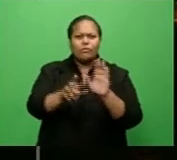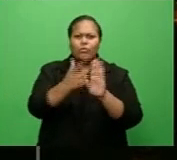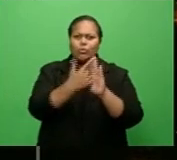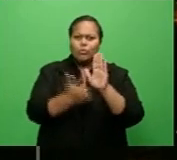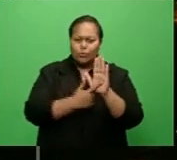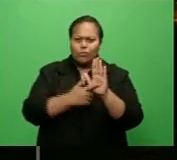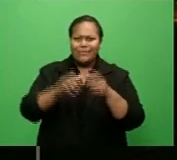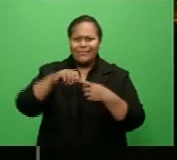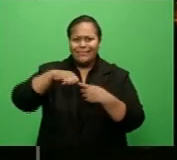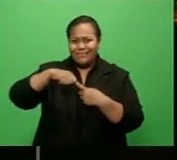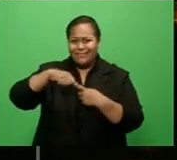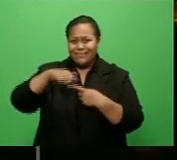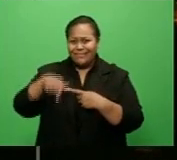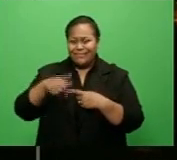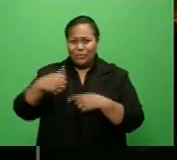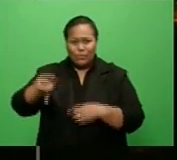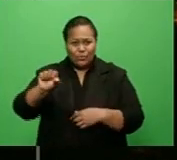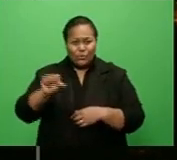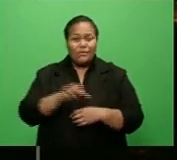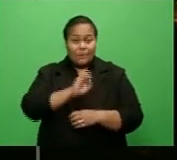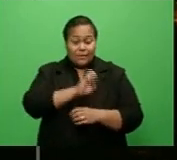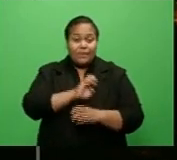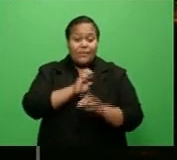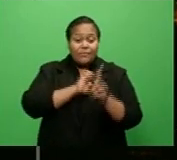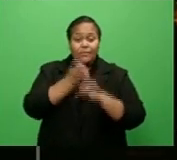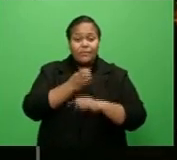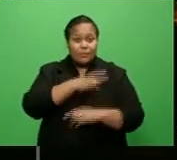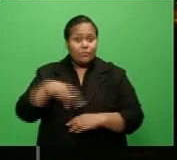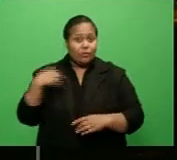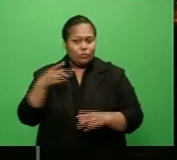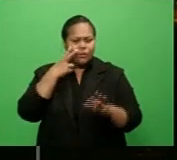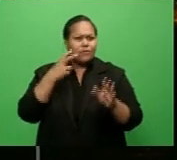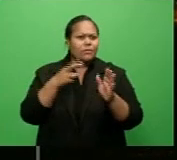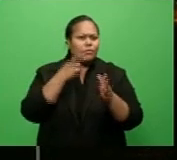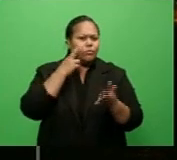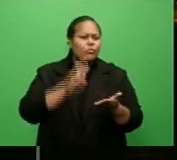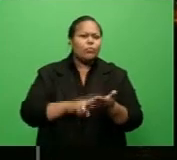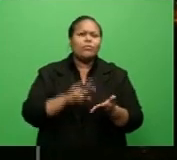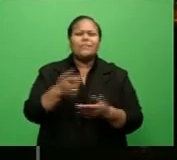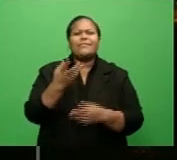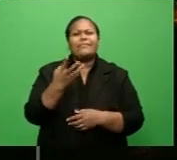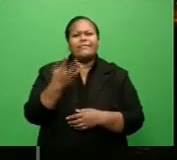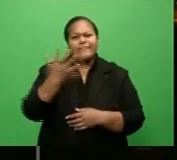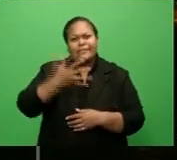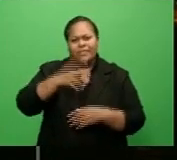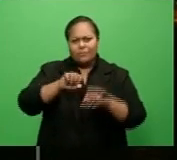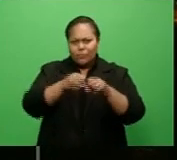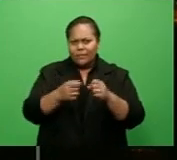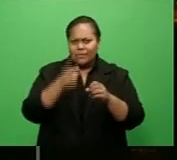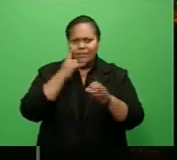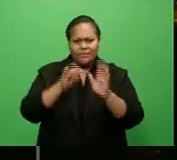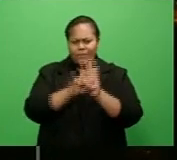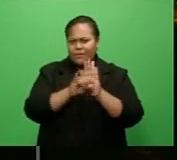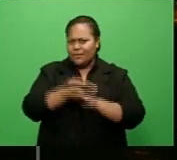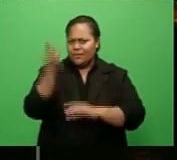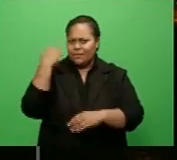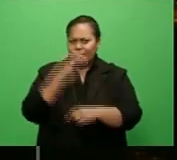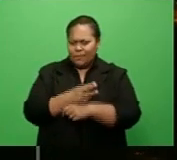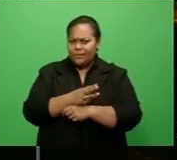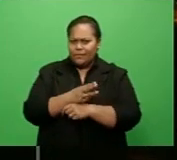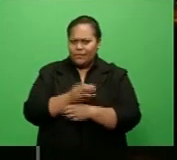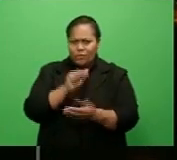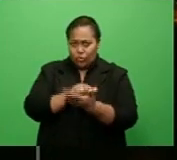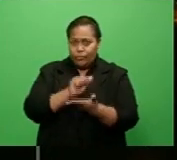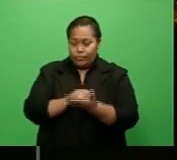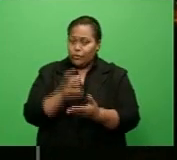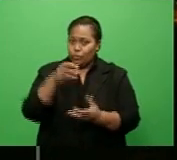Environment Ministry recorded around 15 breaches last month, just in the Central Division alone, which also included some retailers.